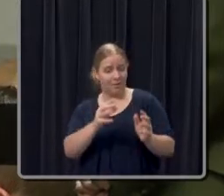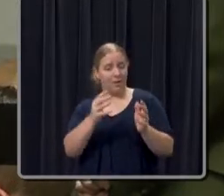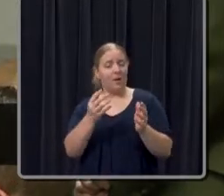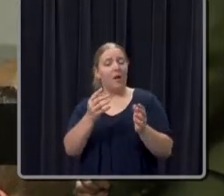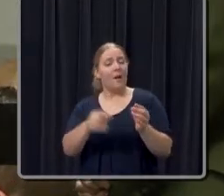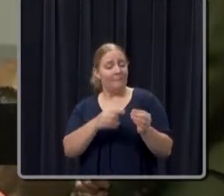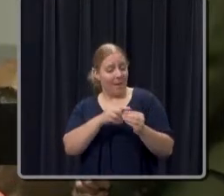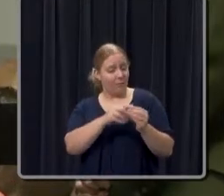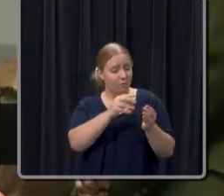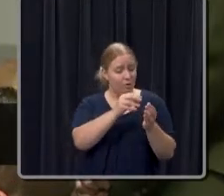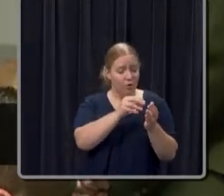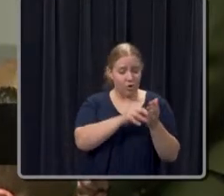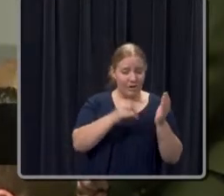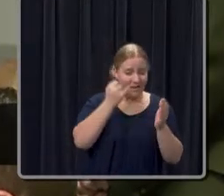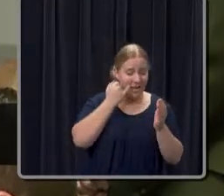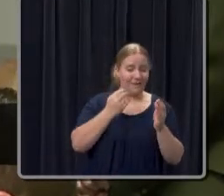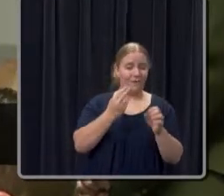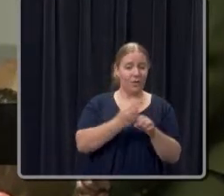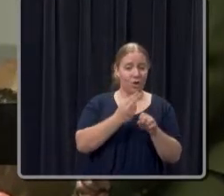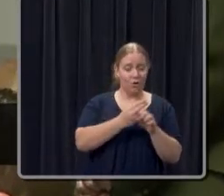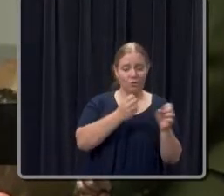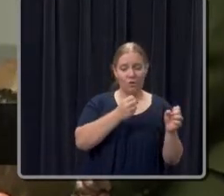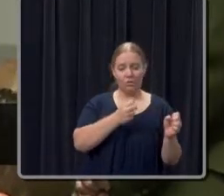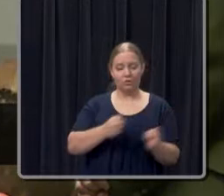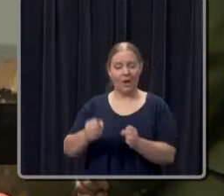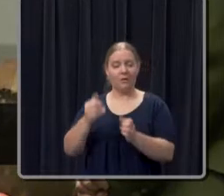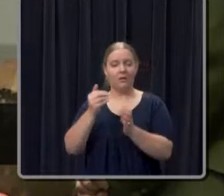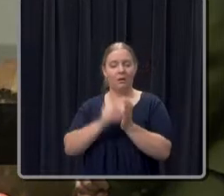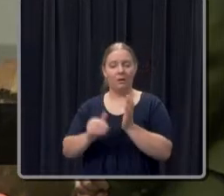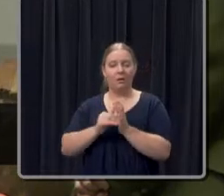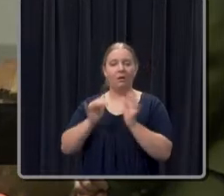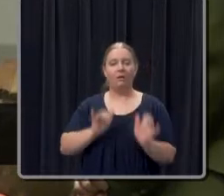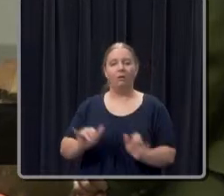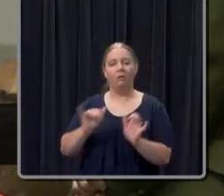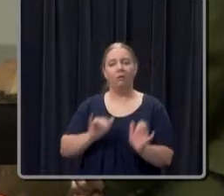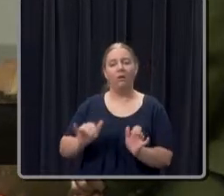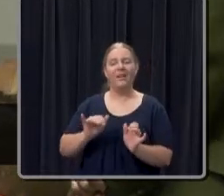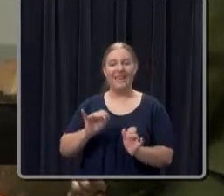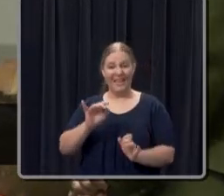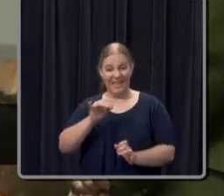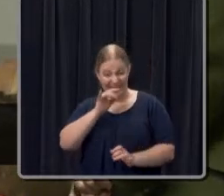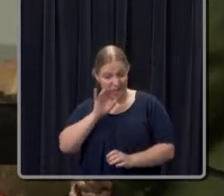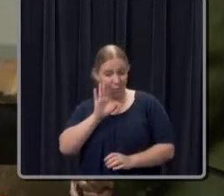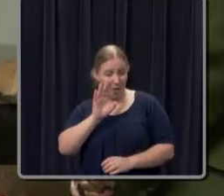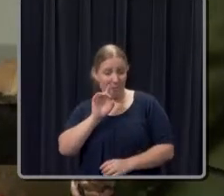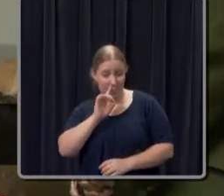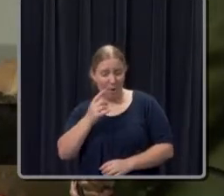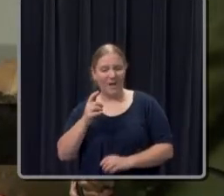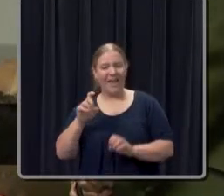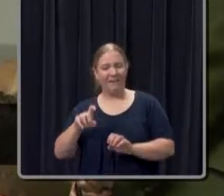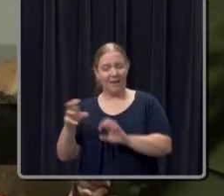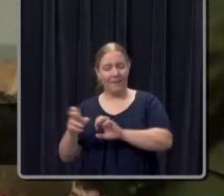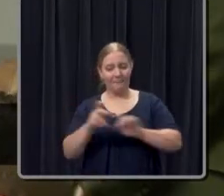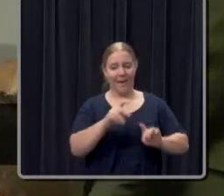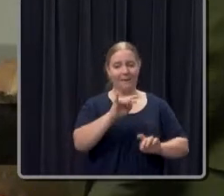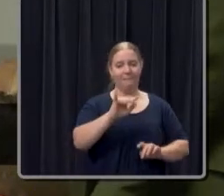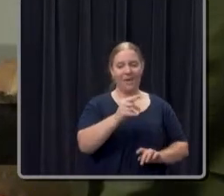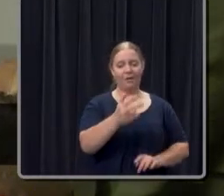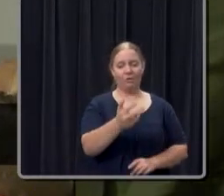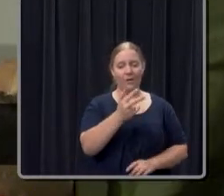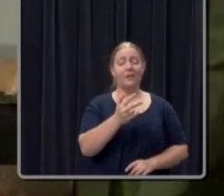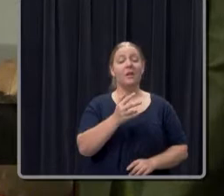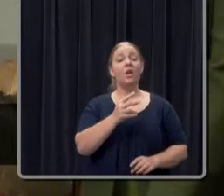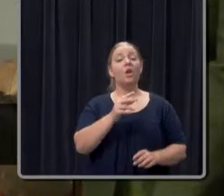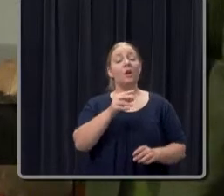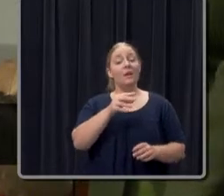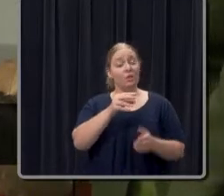our students, if we all use the same strategy all day long, every day, our kids are going to get bored, right? So we have to, back to the big three, keep our kids engaged. So